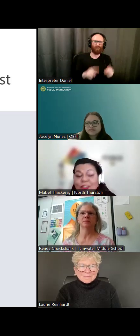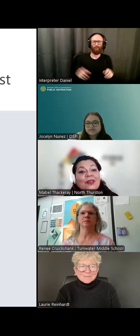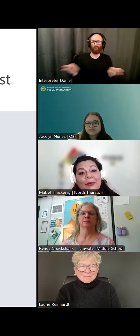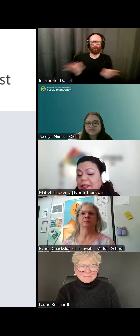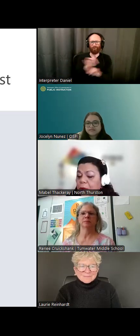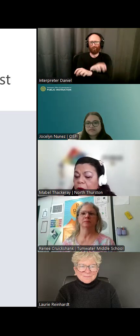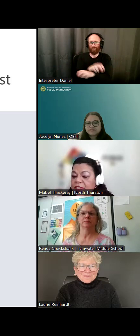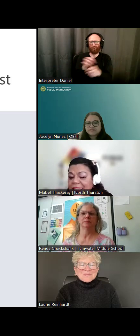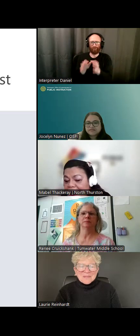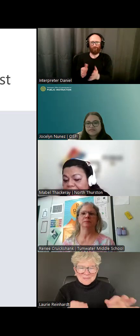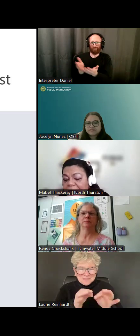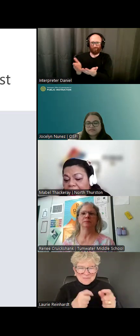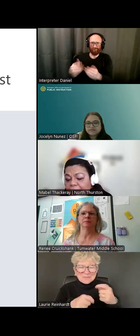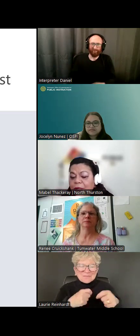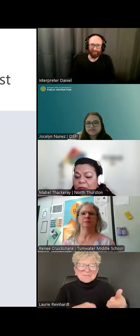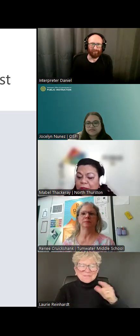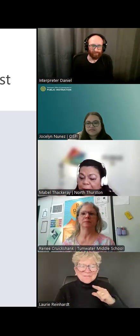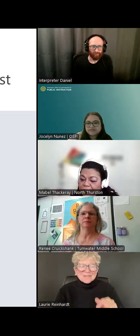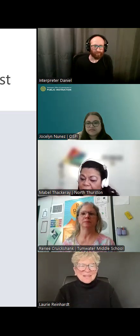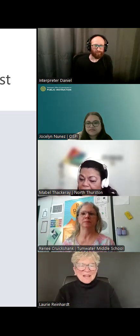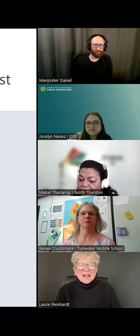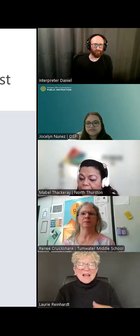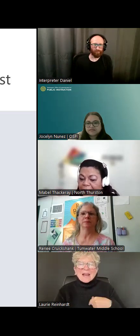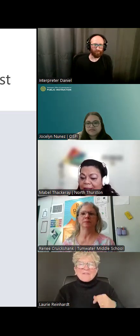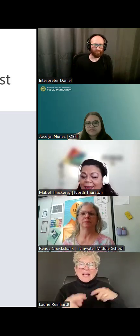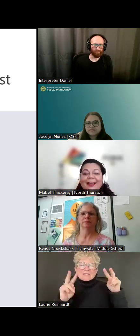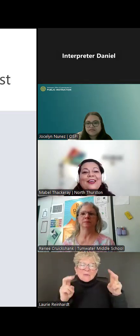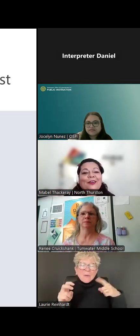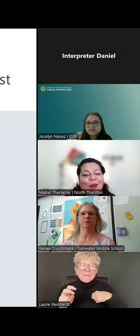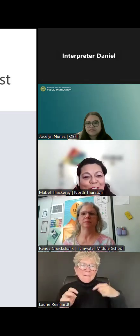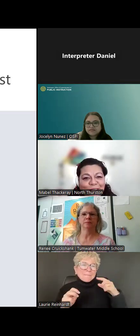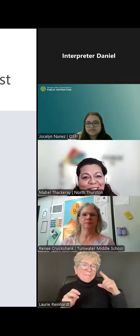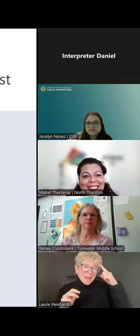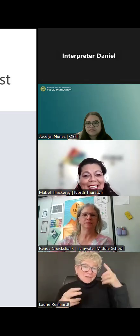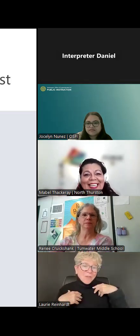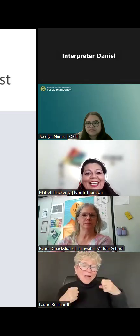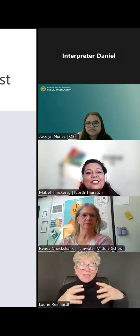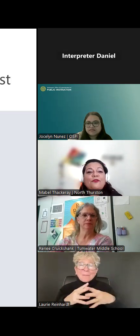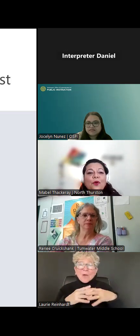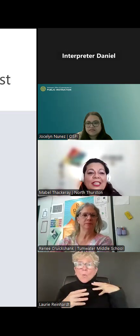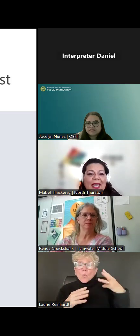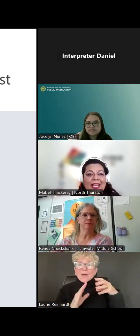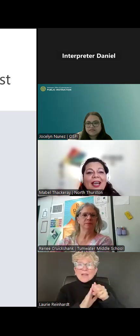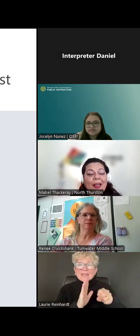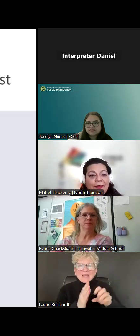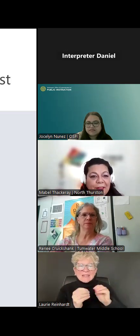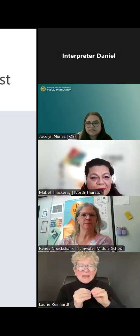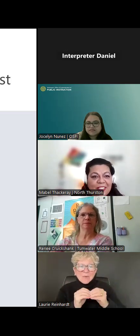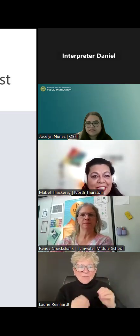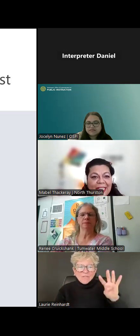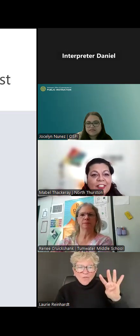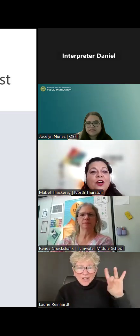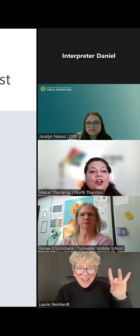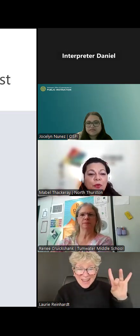I'm just going to make some quotes here, according to the Mental Health America, Washington State is 48 out of the